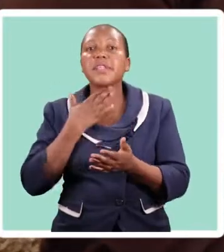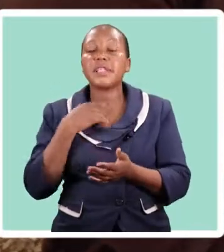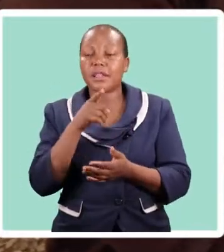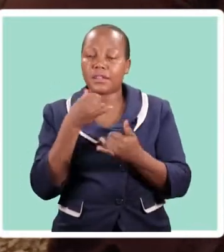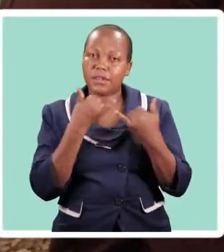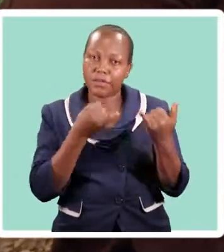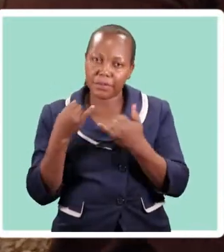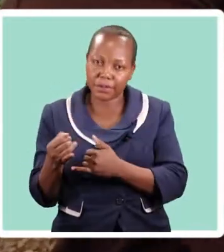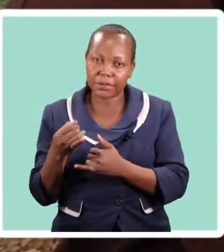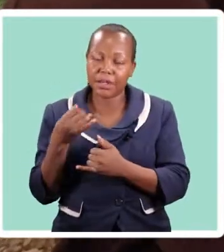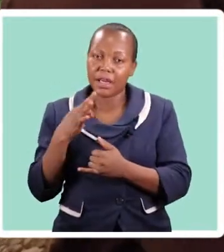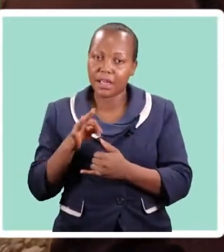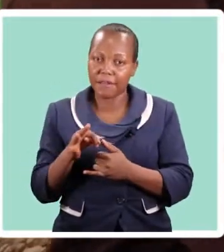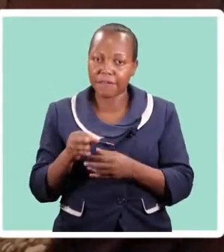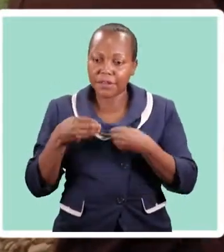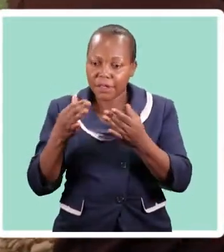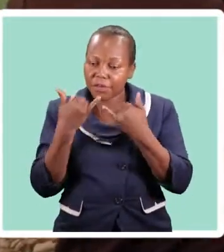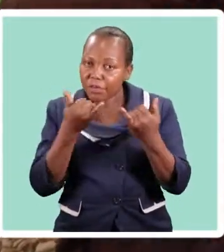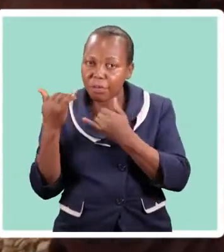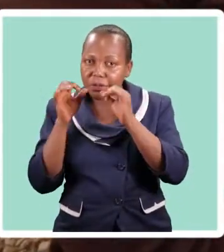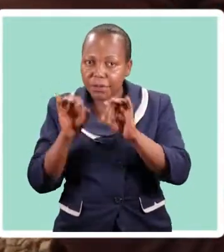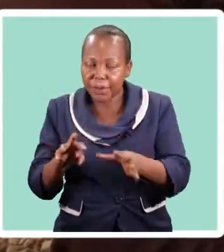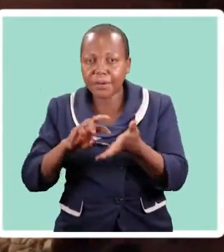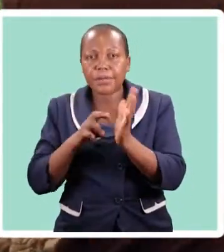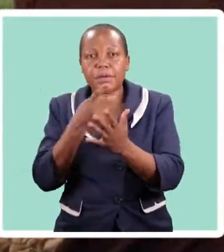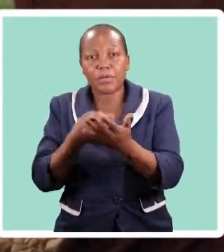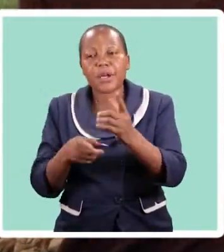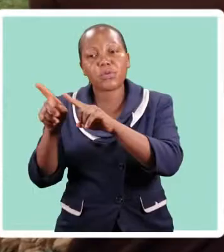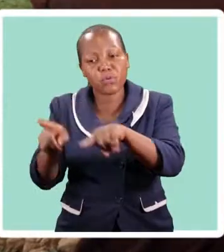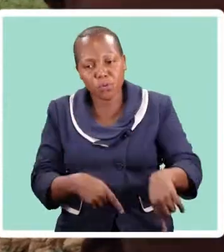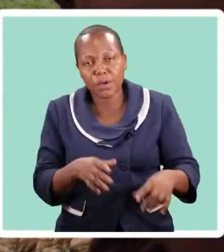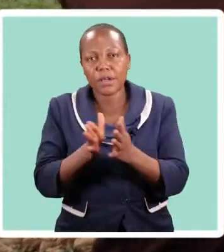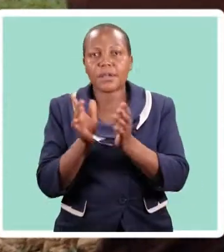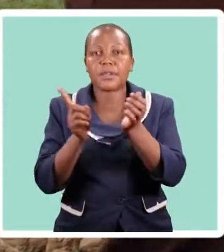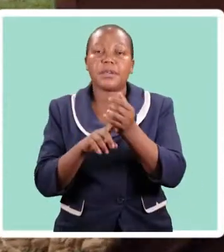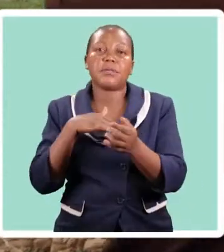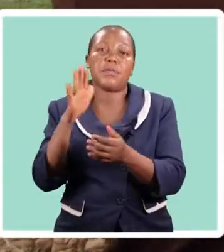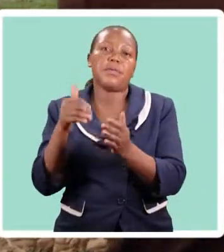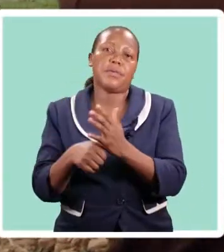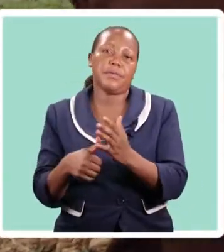If you don't engage them, you're excluding them and then they will have more trouble.